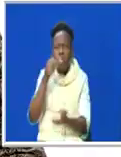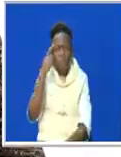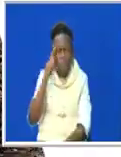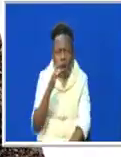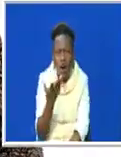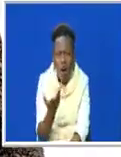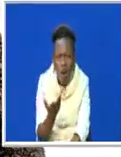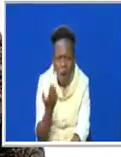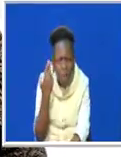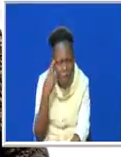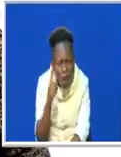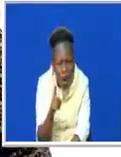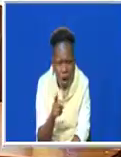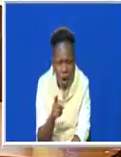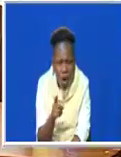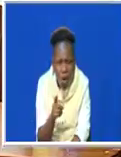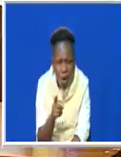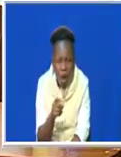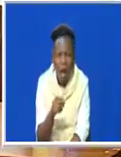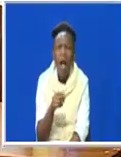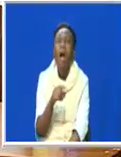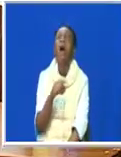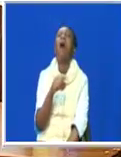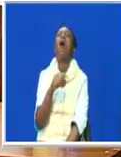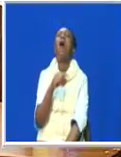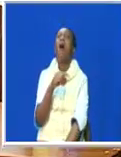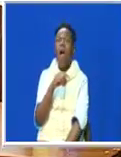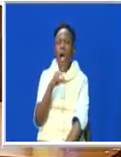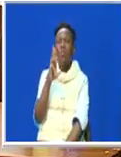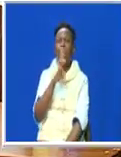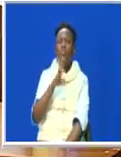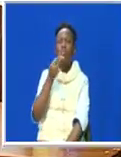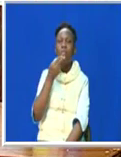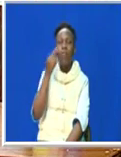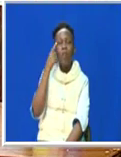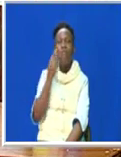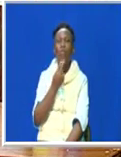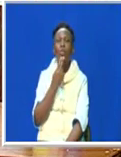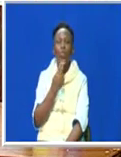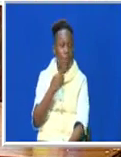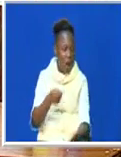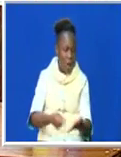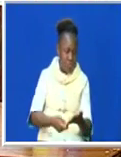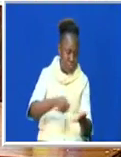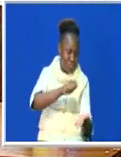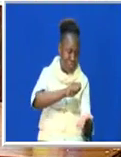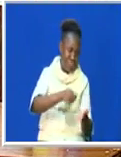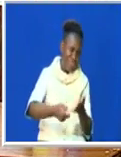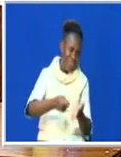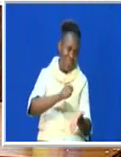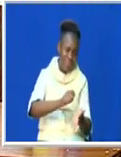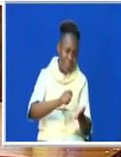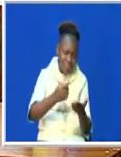You can use a spoon for scooping sugar. You can use a